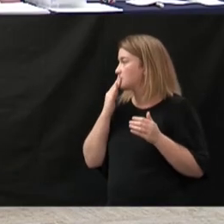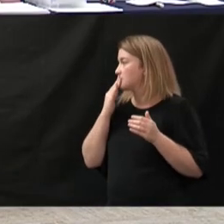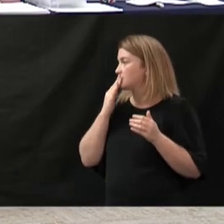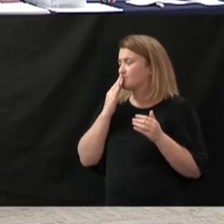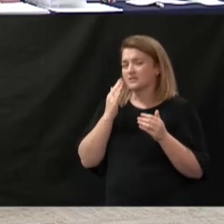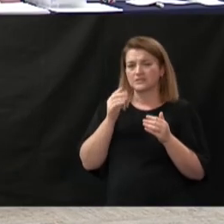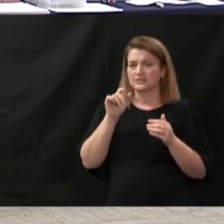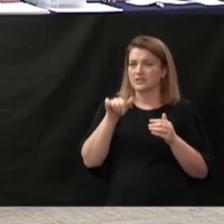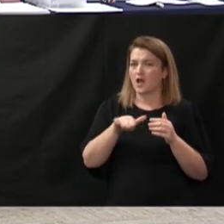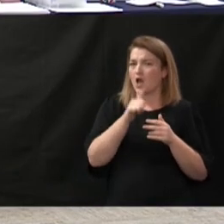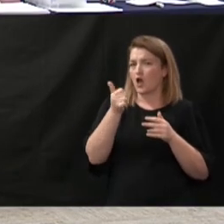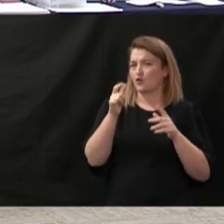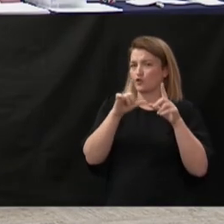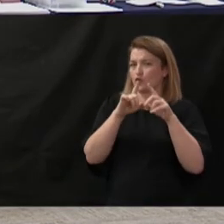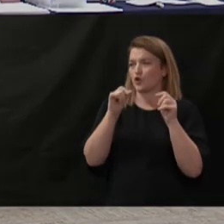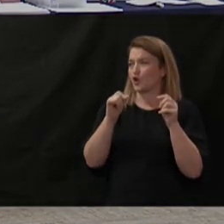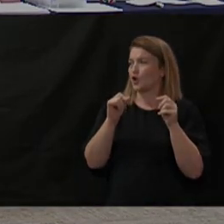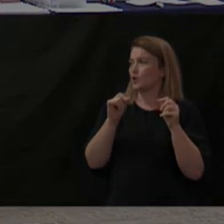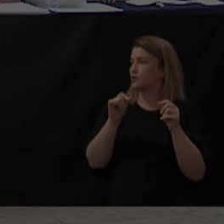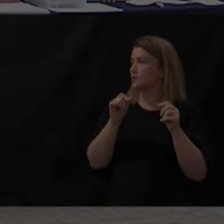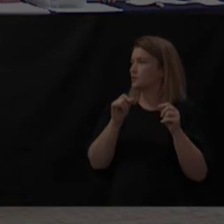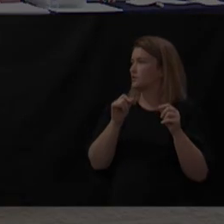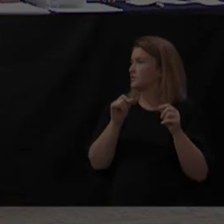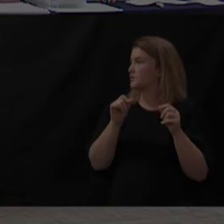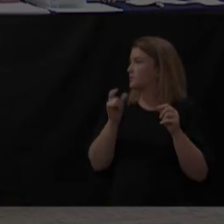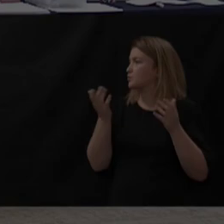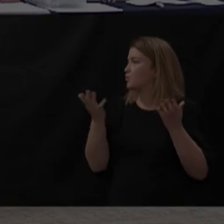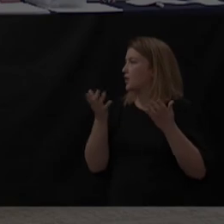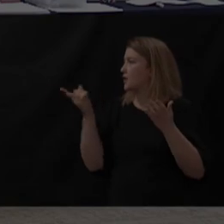S71. What is it?